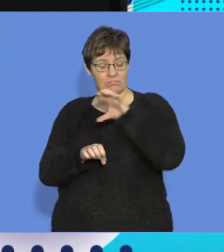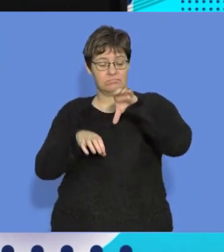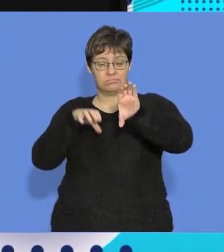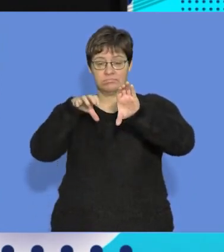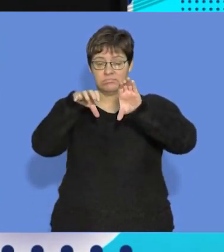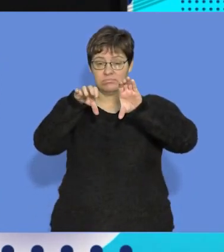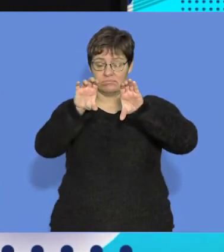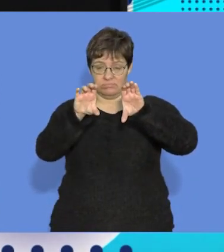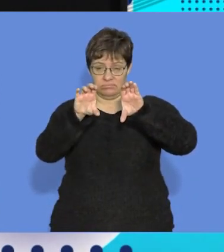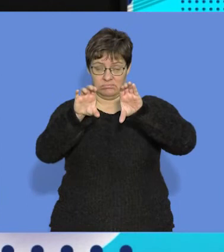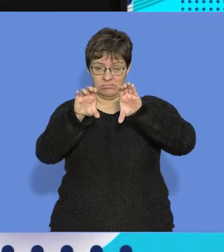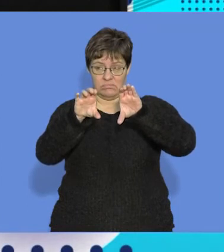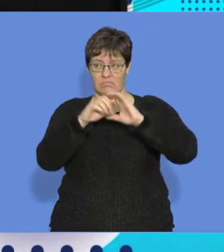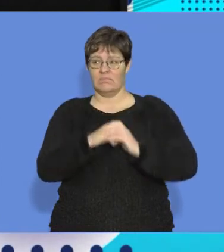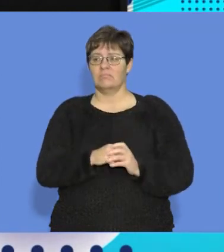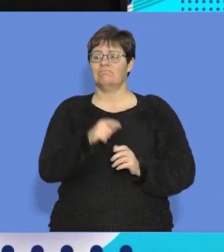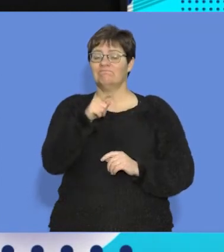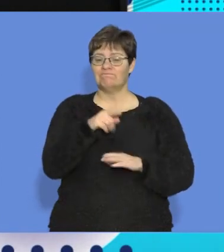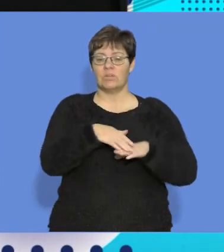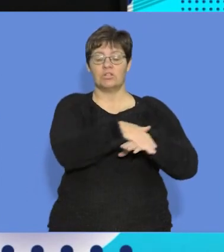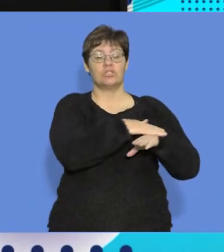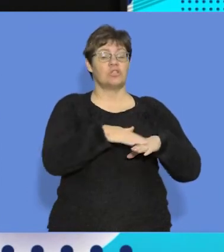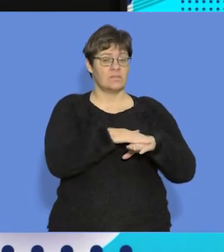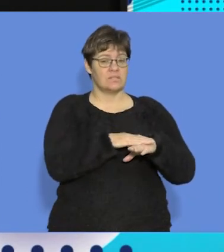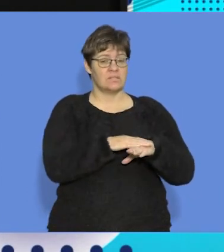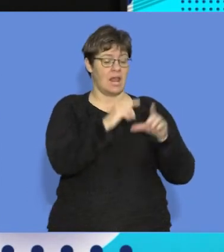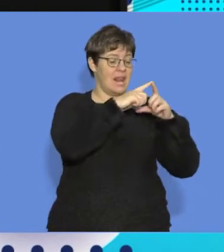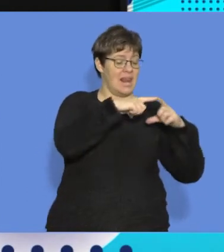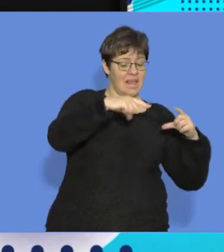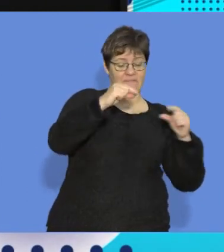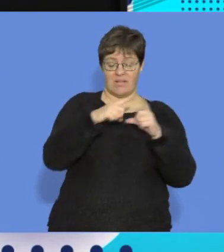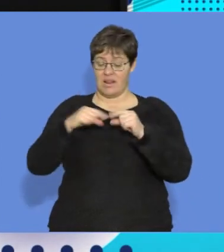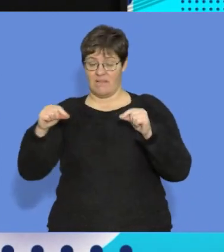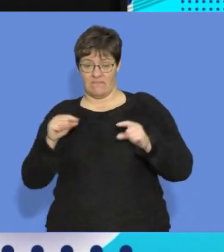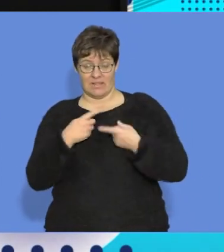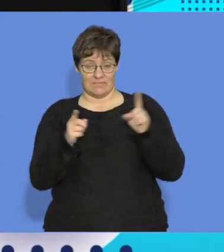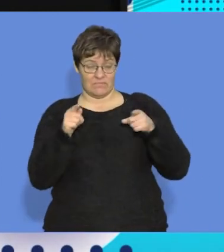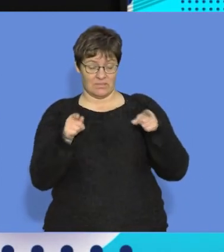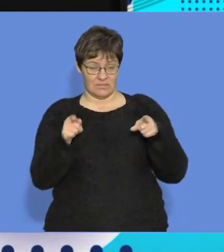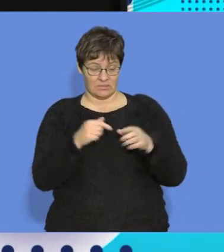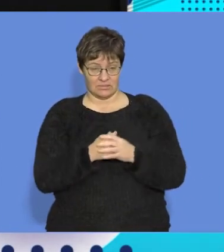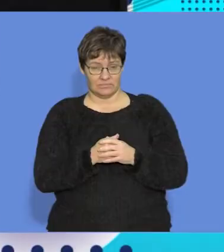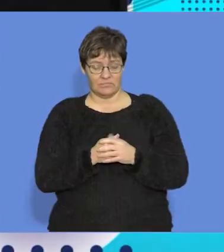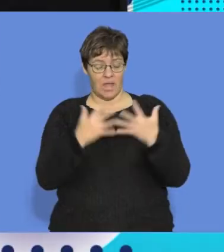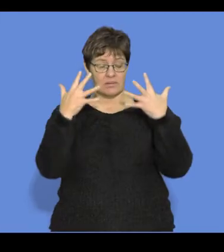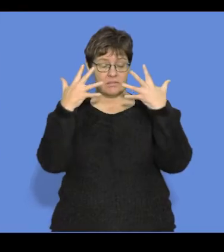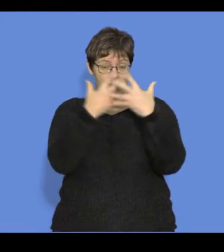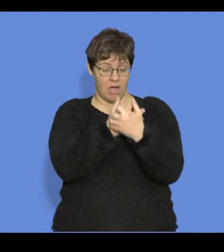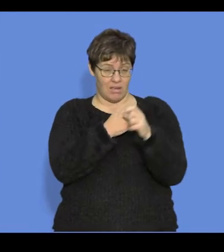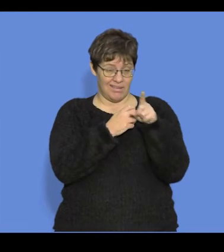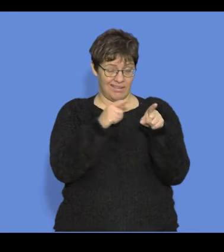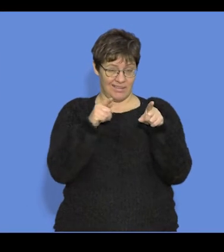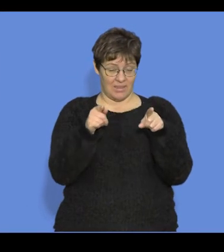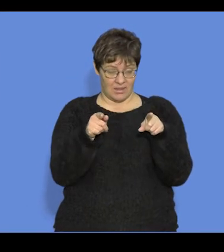us drawings of the surface of two leaves, and the dark things